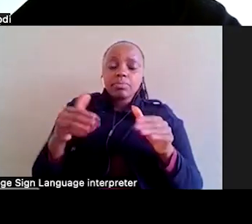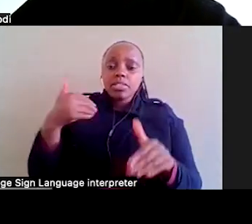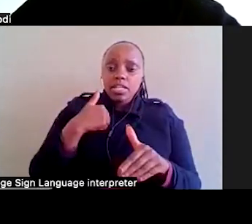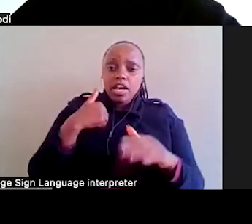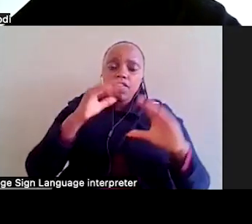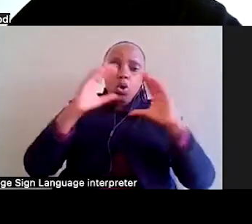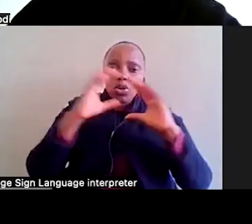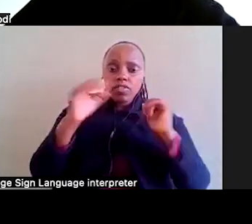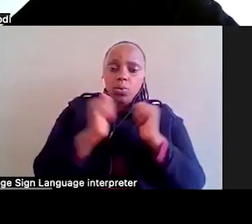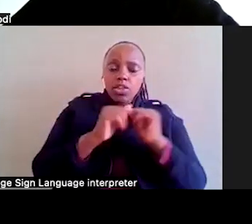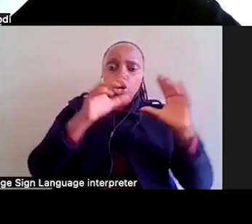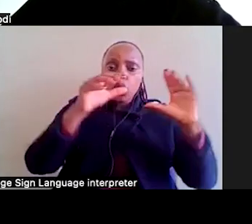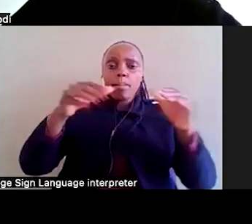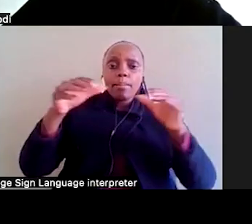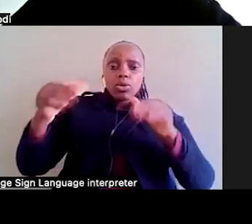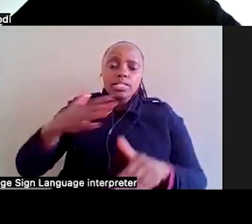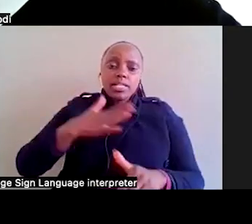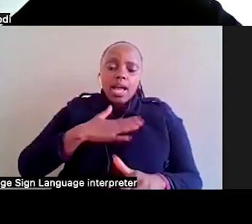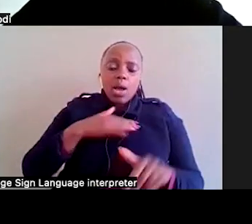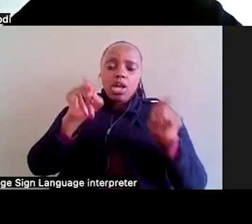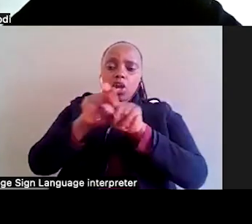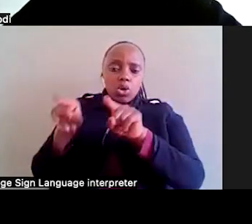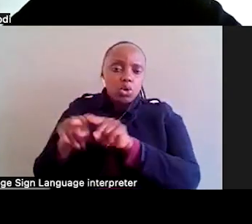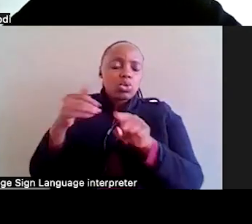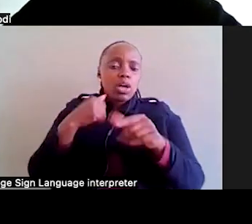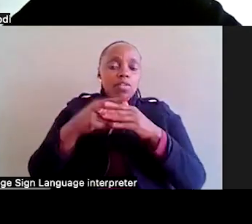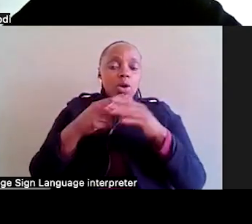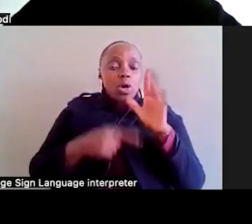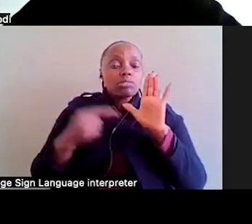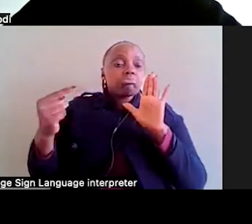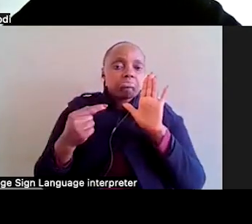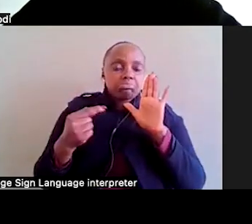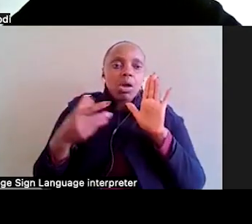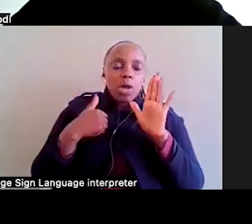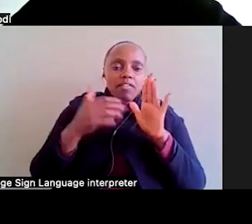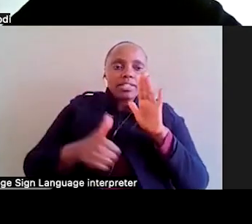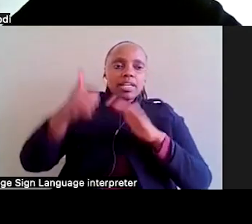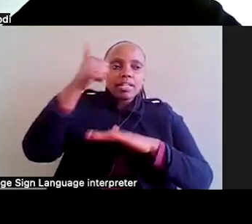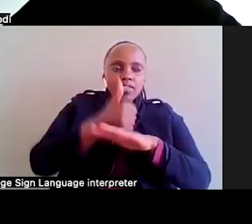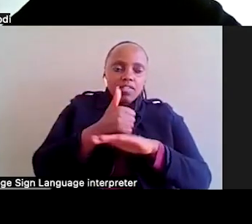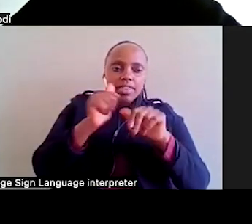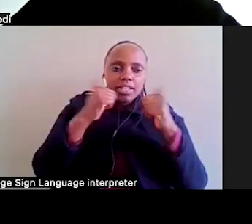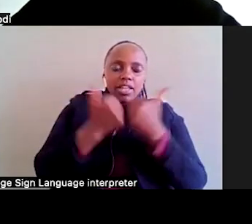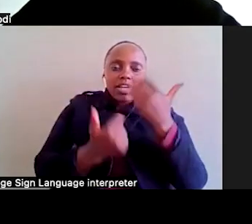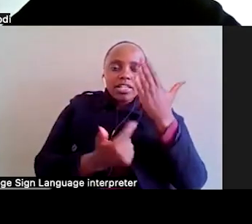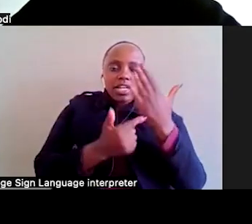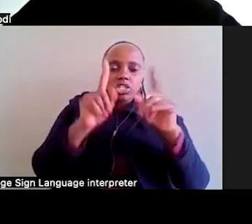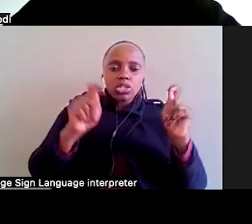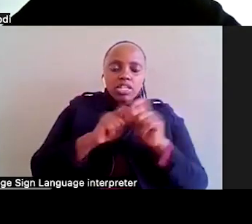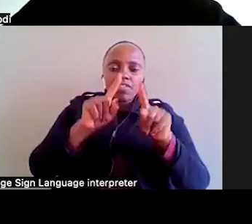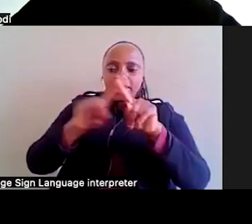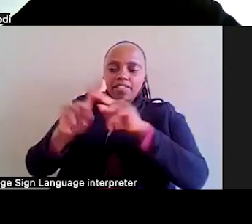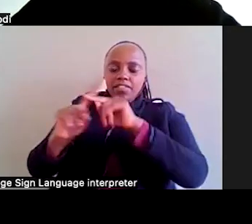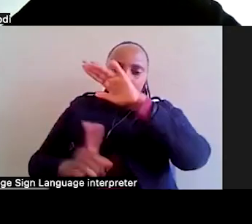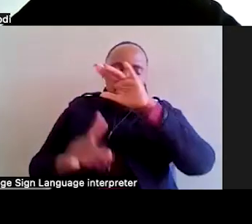conversation with our communities. We also have, under that, we have established a multi-agency technical team from different ministries,